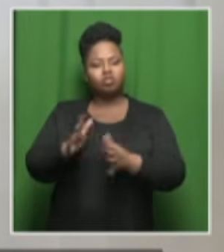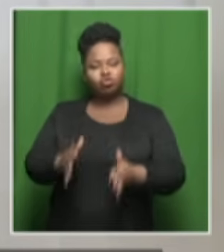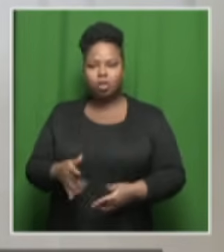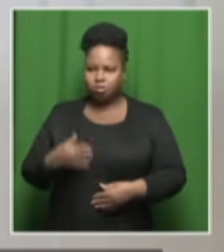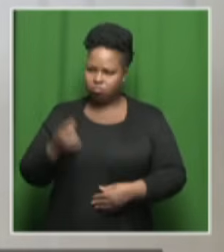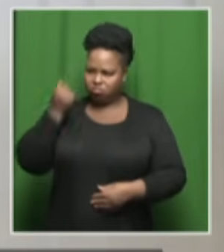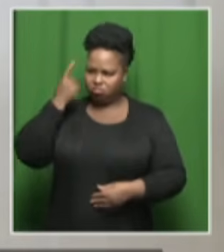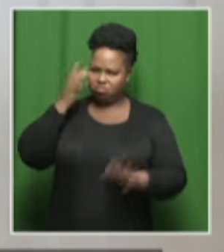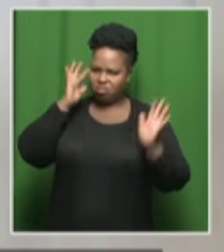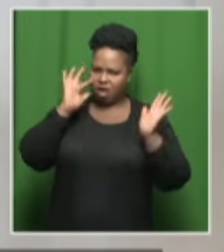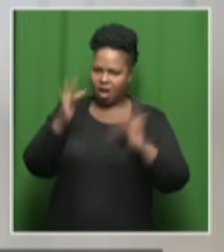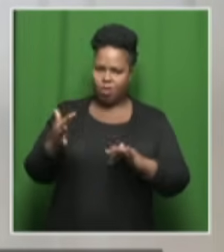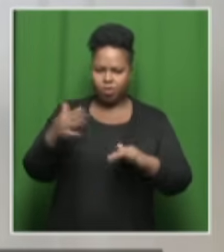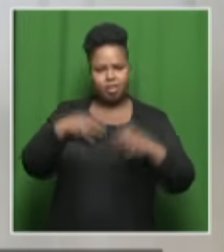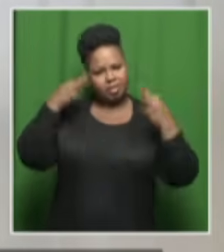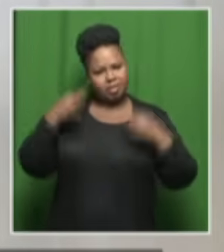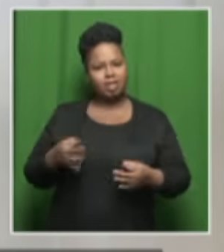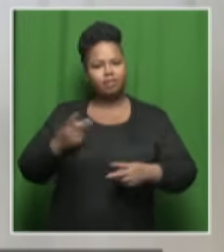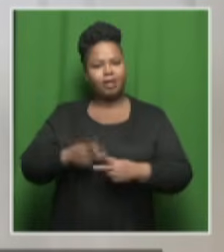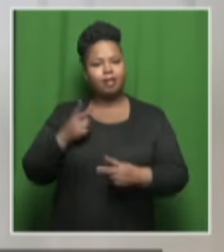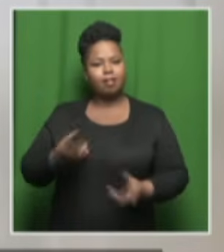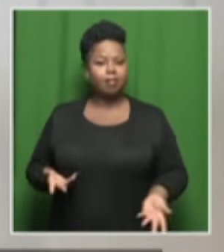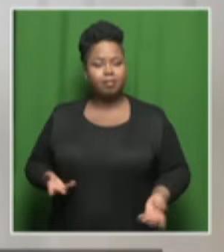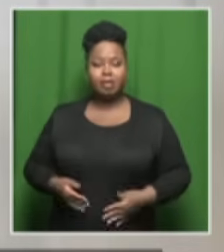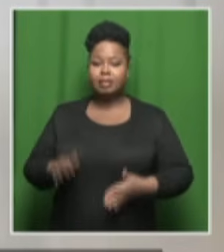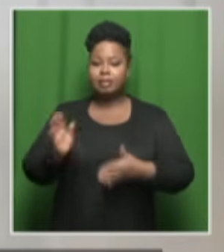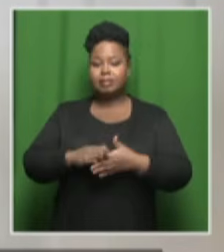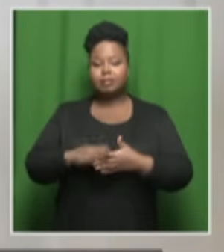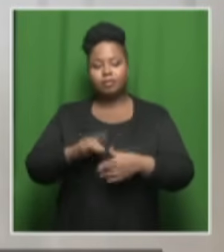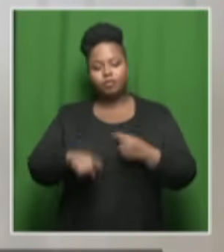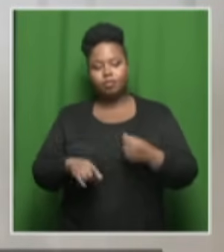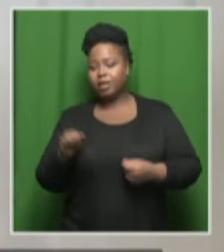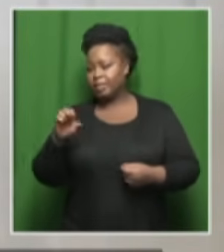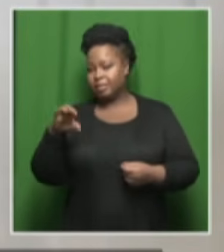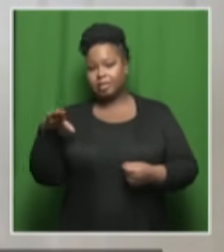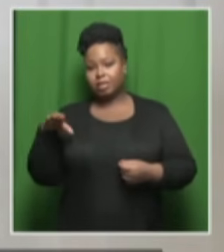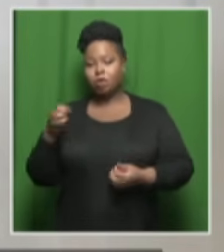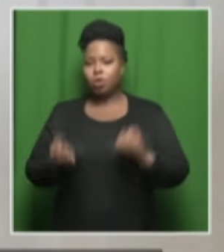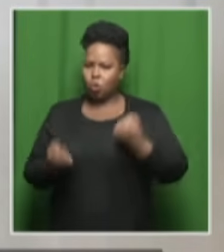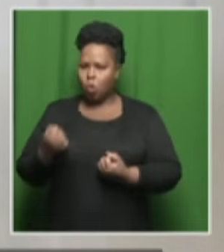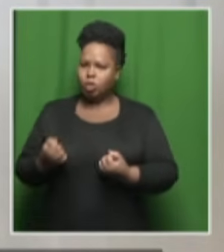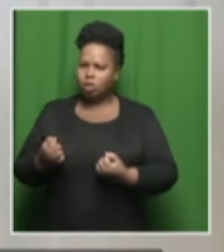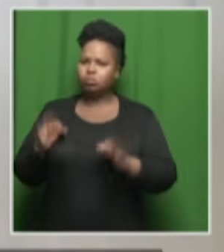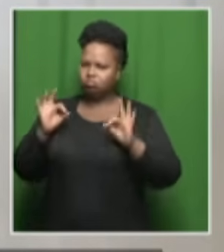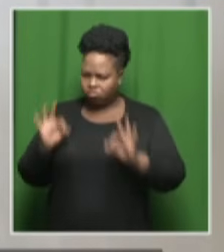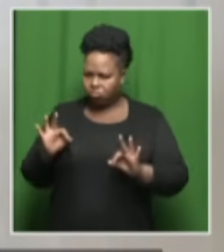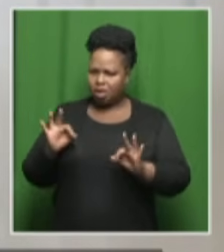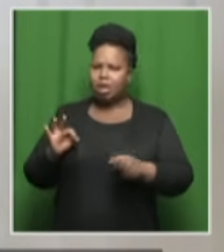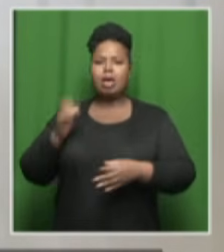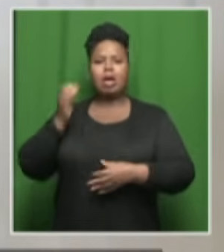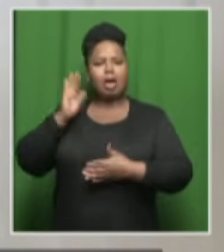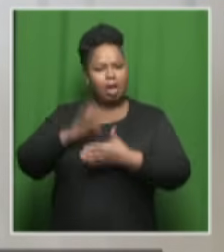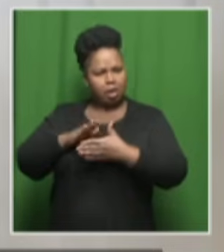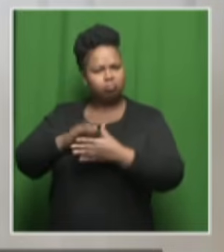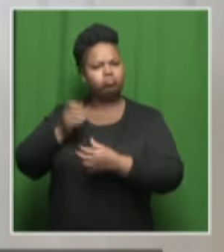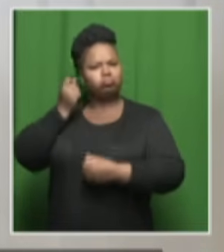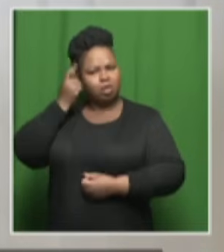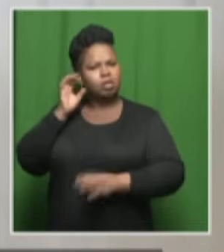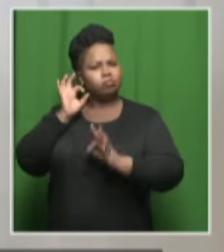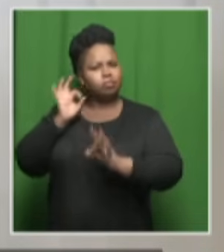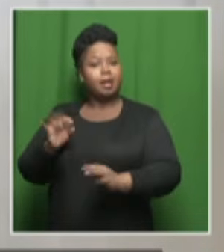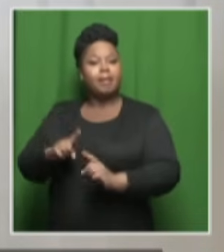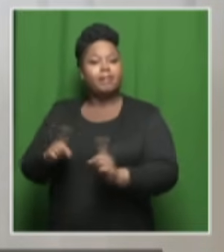arrived at that decision? I think the reasons which are stated by the Electoral Court may have been sound to a certain extent. However, the manner of approach